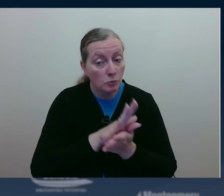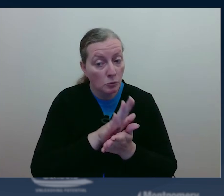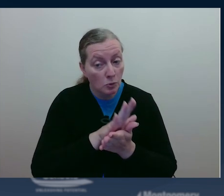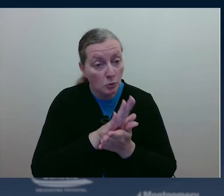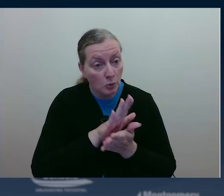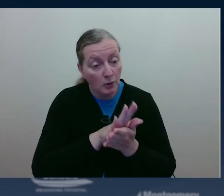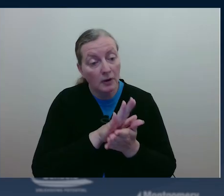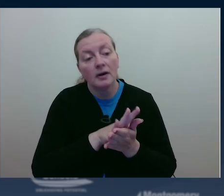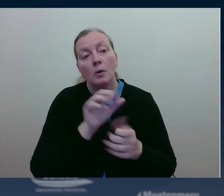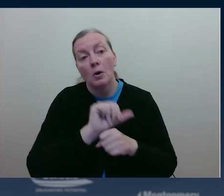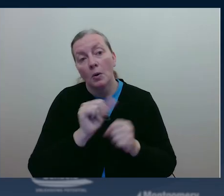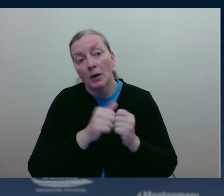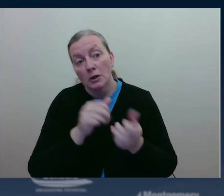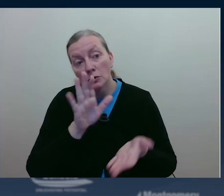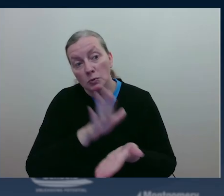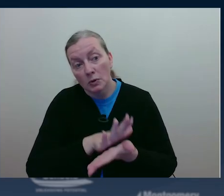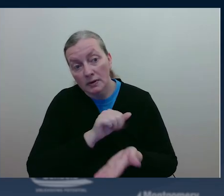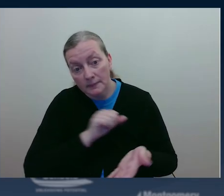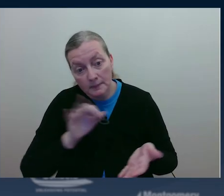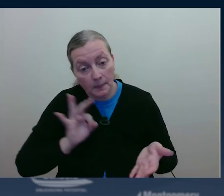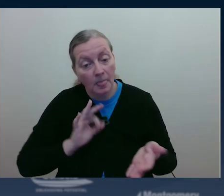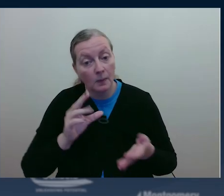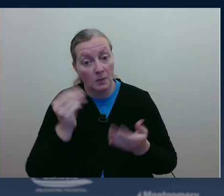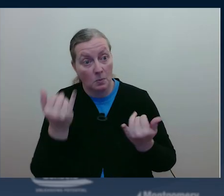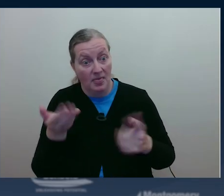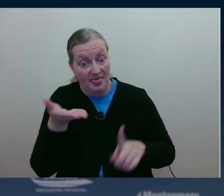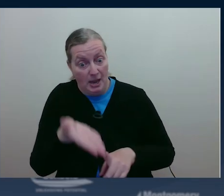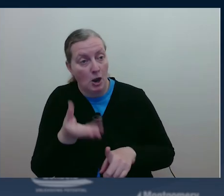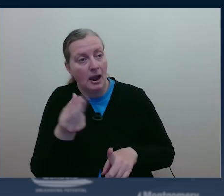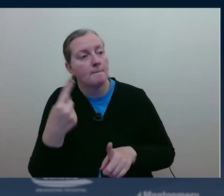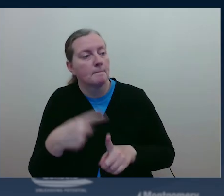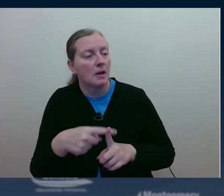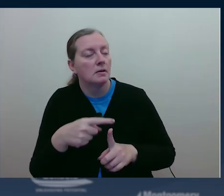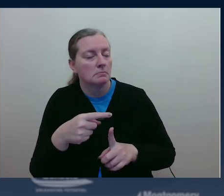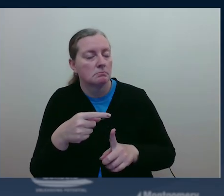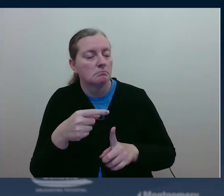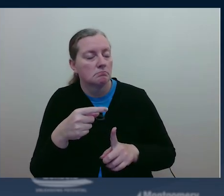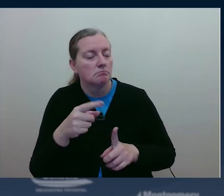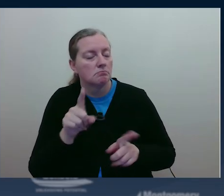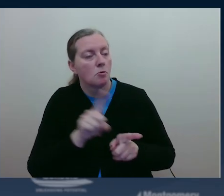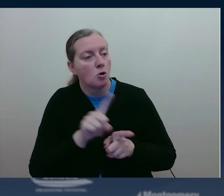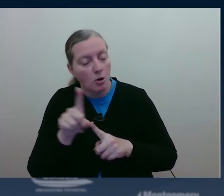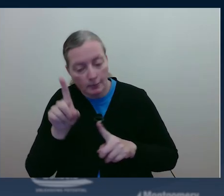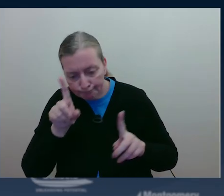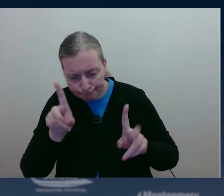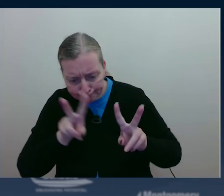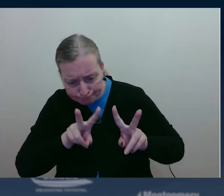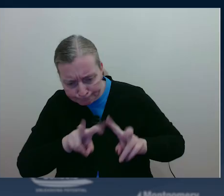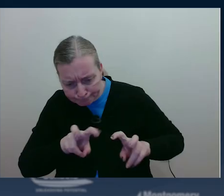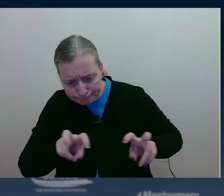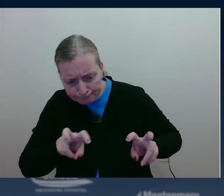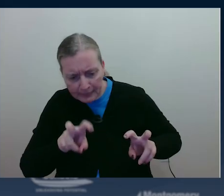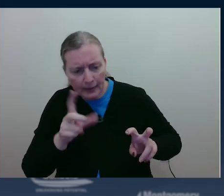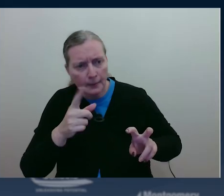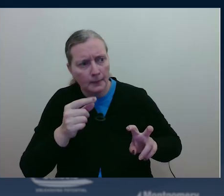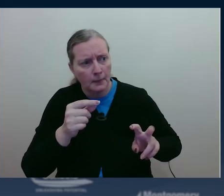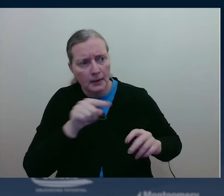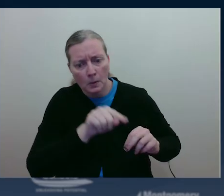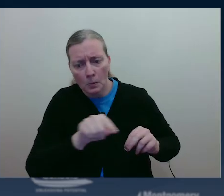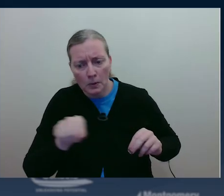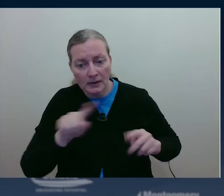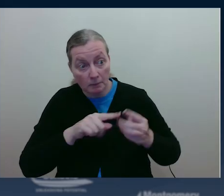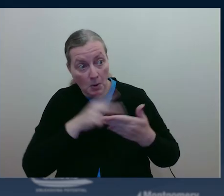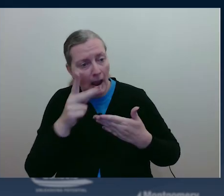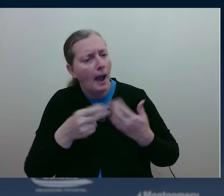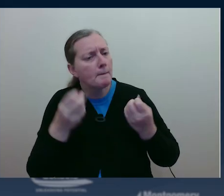the existing program, and then also examine the completion rates at each of the different programs.